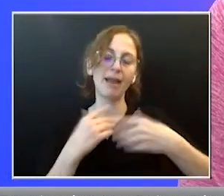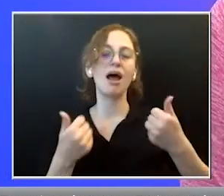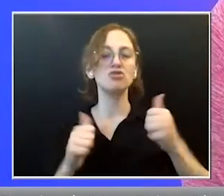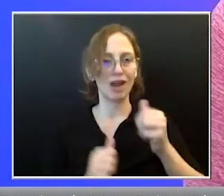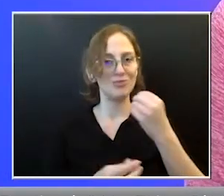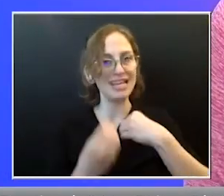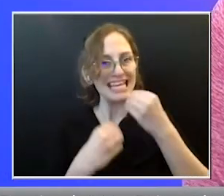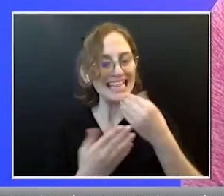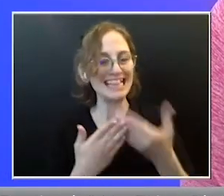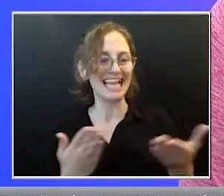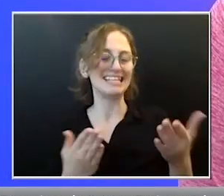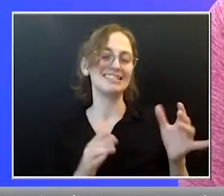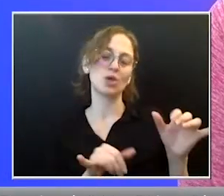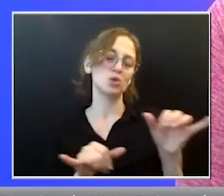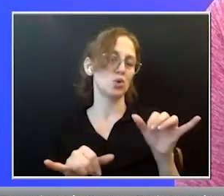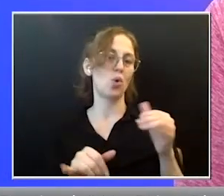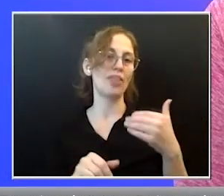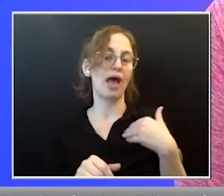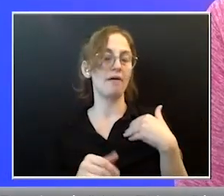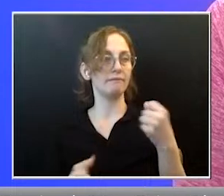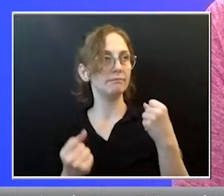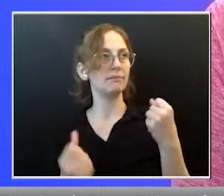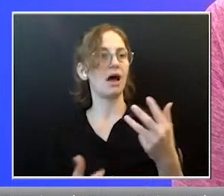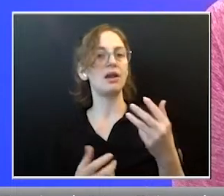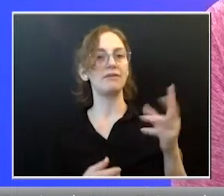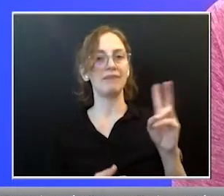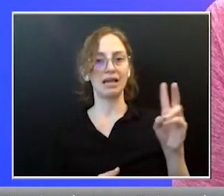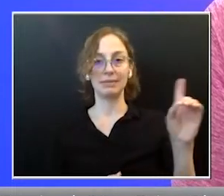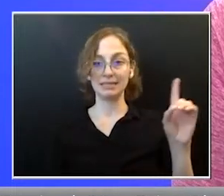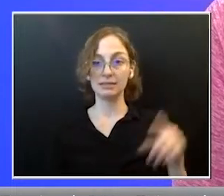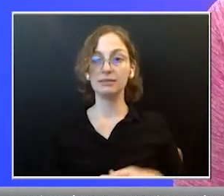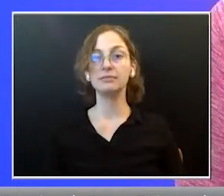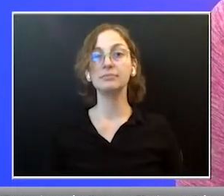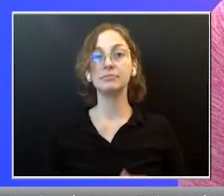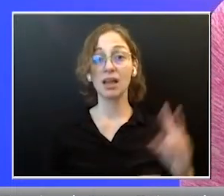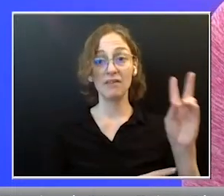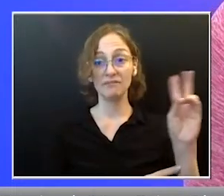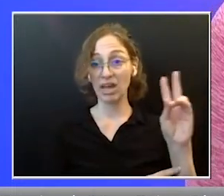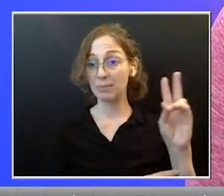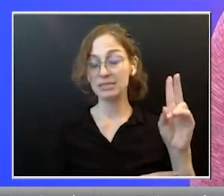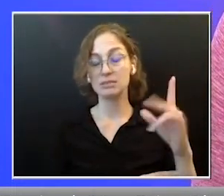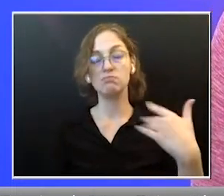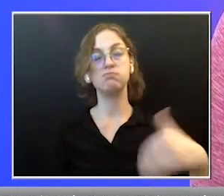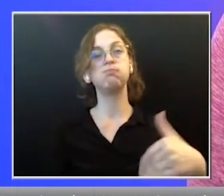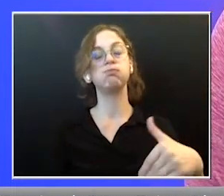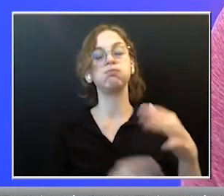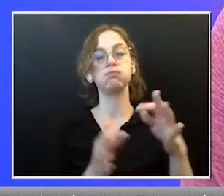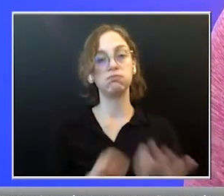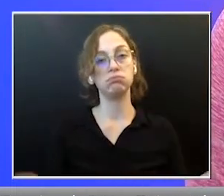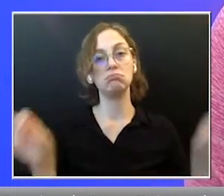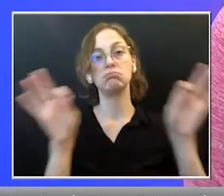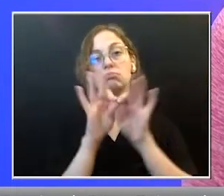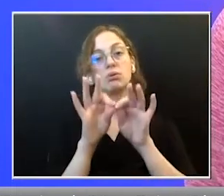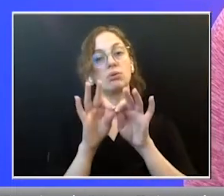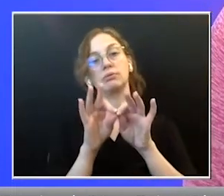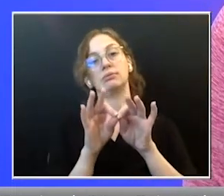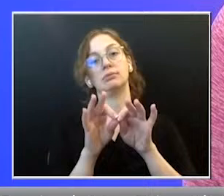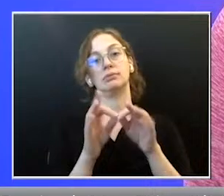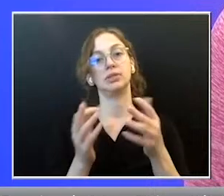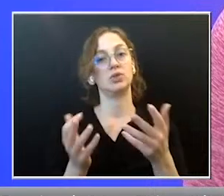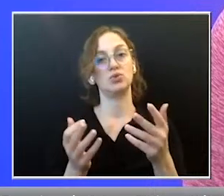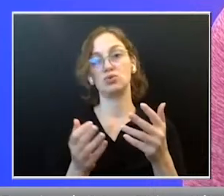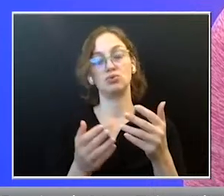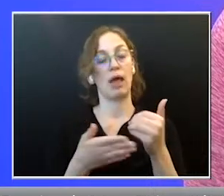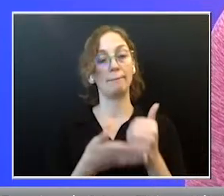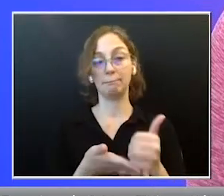D. But the vitamins are extremely important, you know, to help everything kind of come together, you